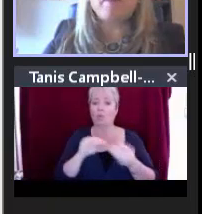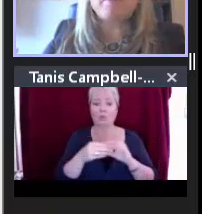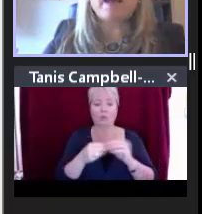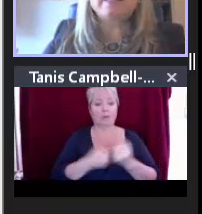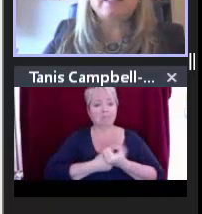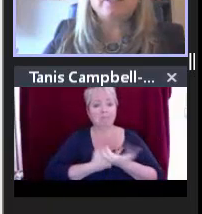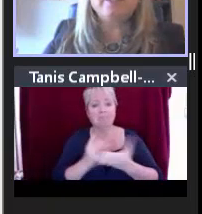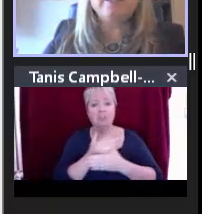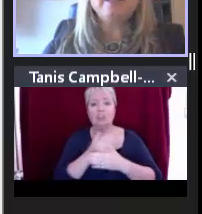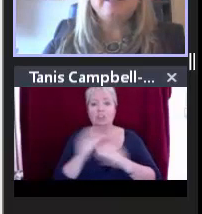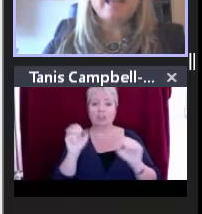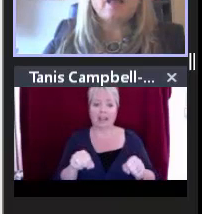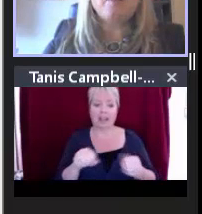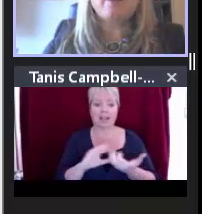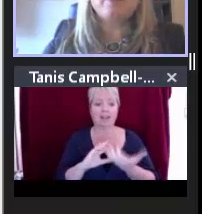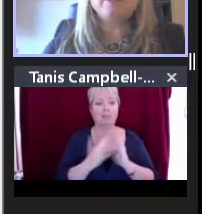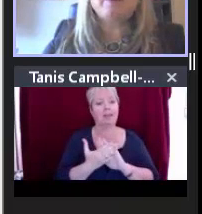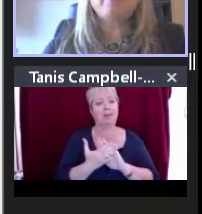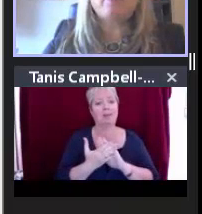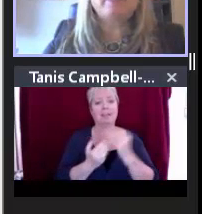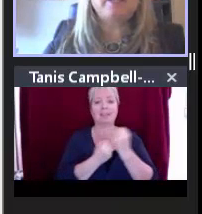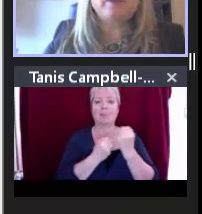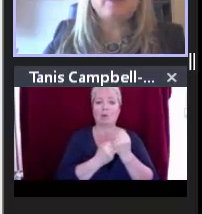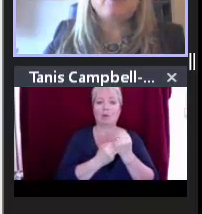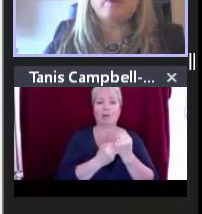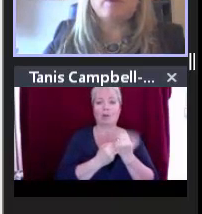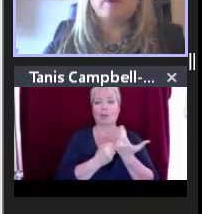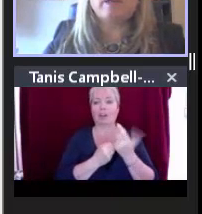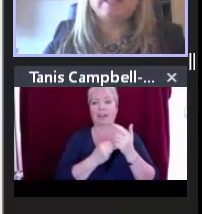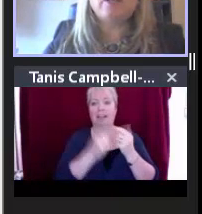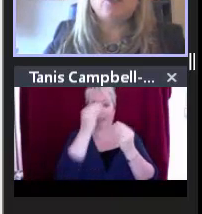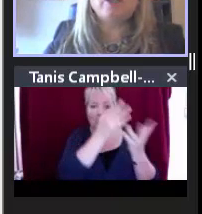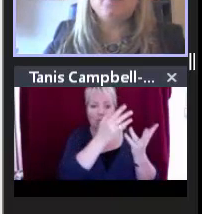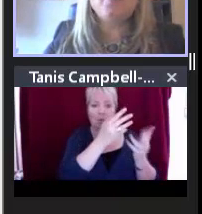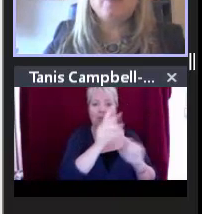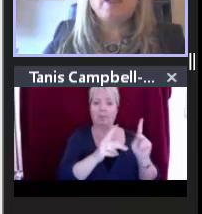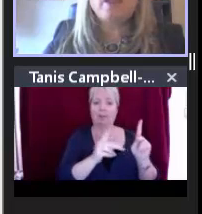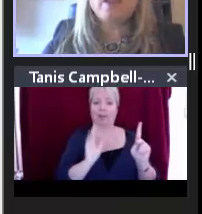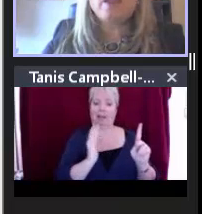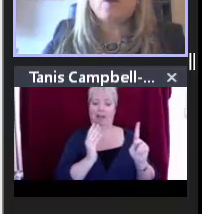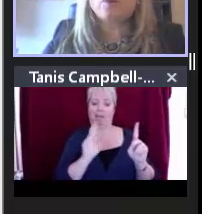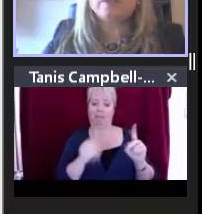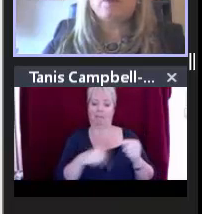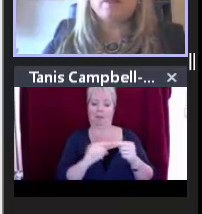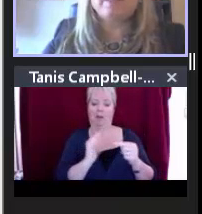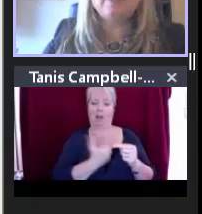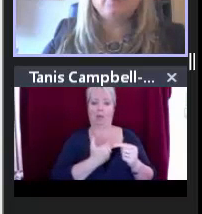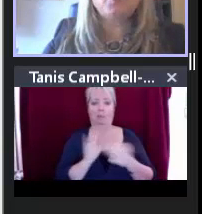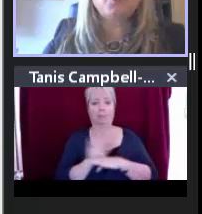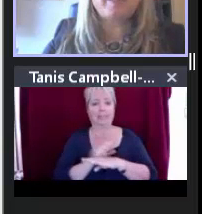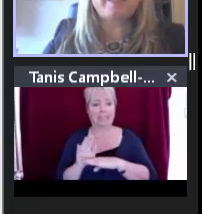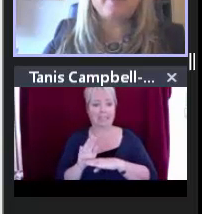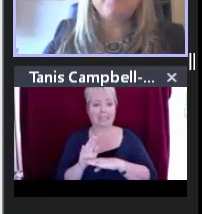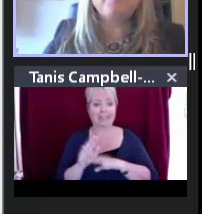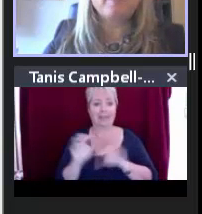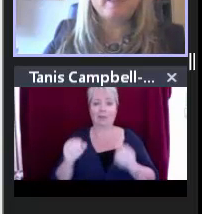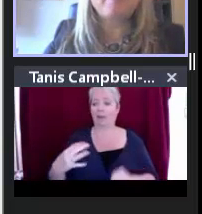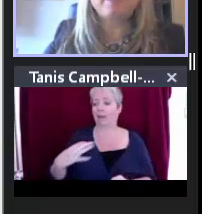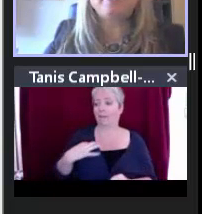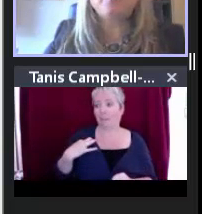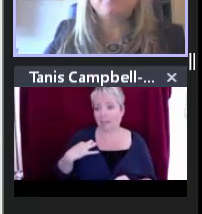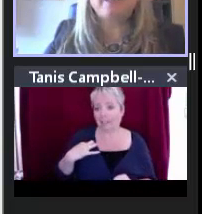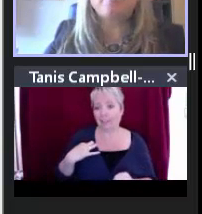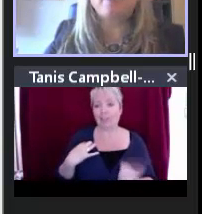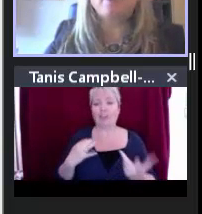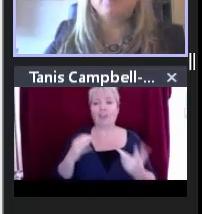a program ambassador, help others by volunteering through our organization. Of course, follow us in social media.